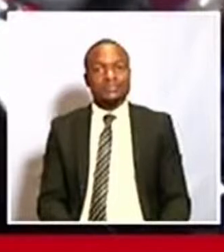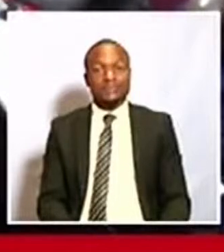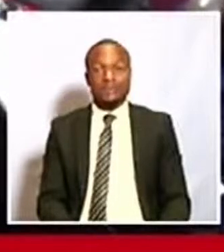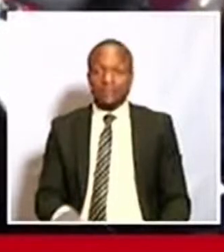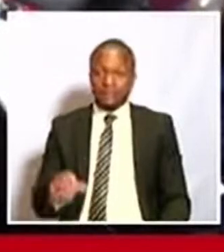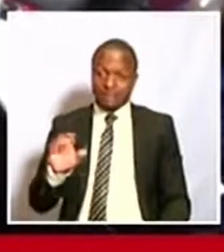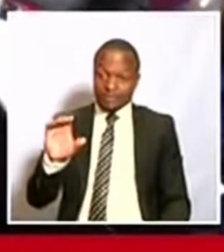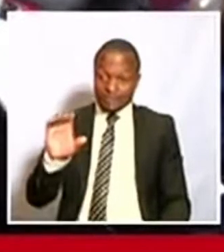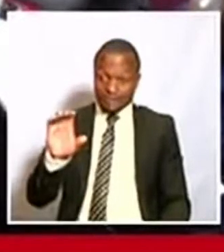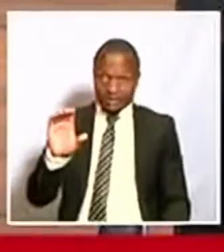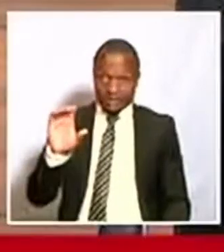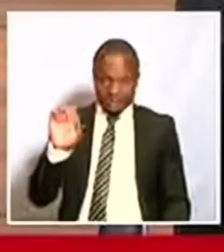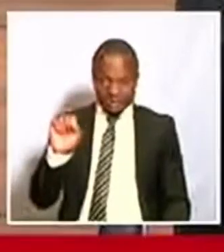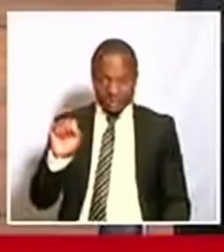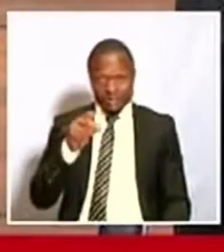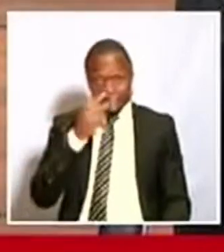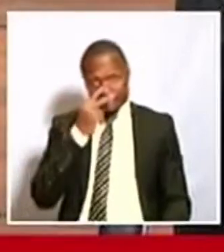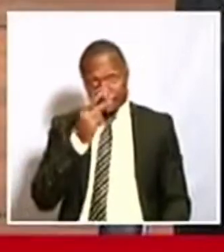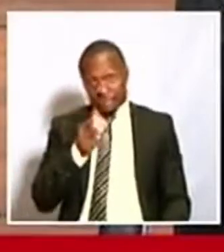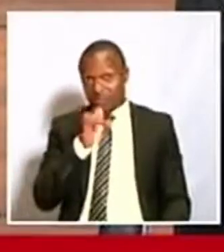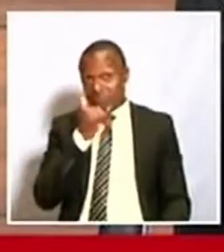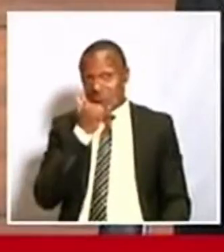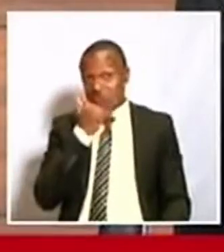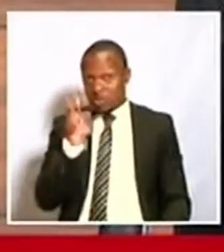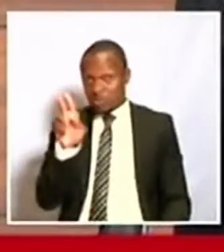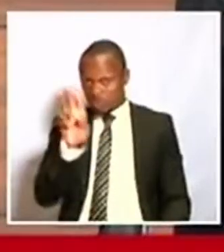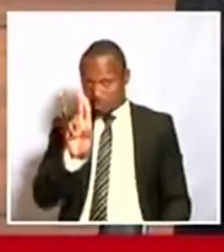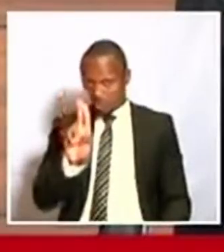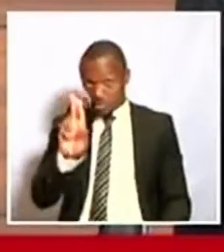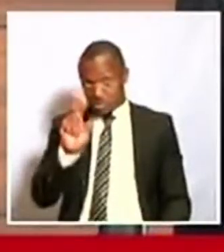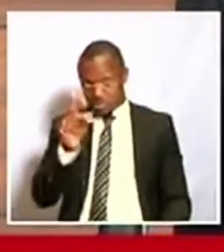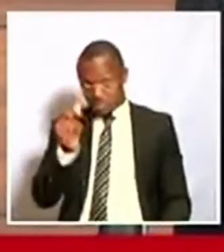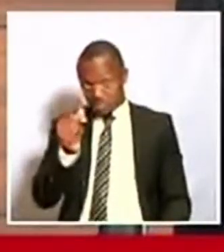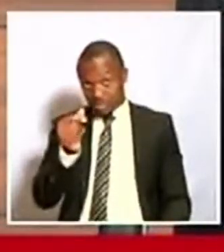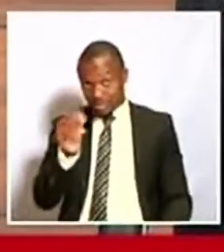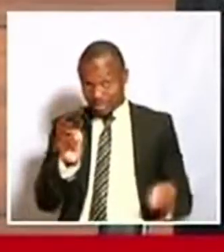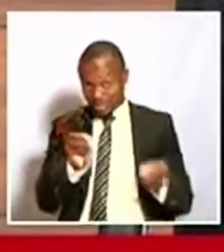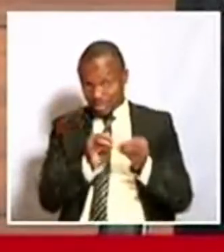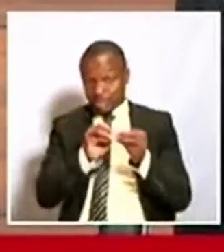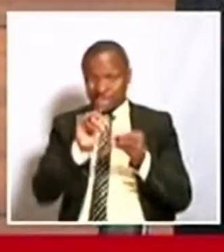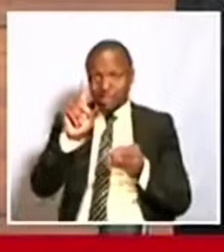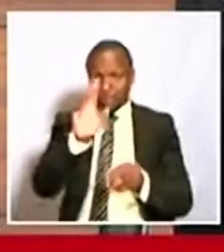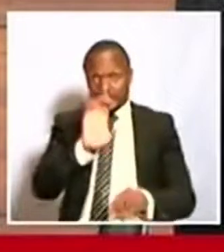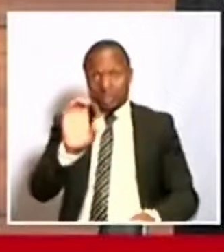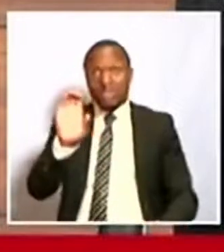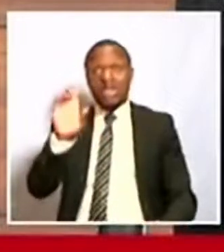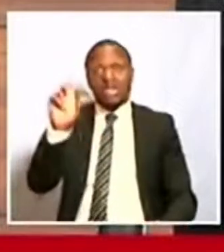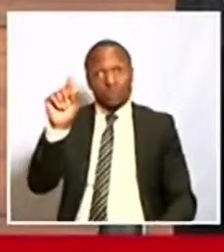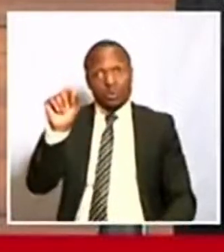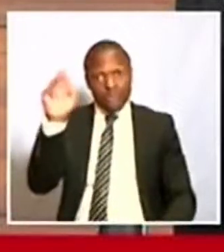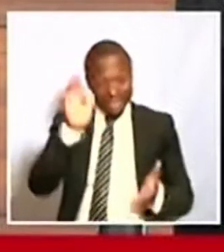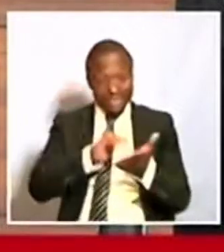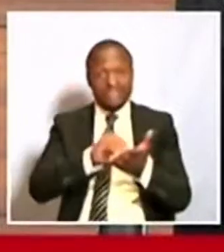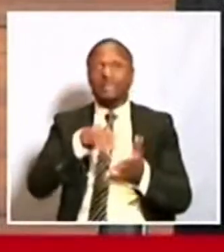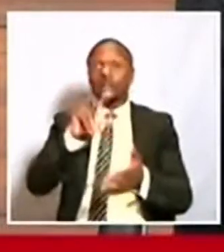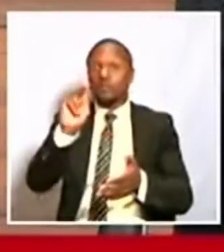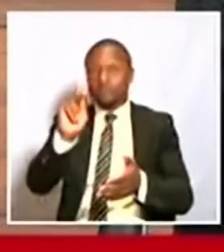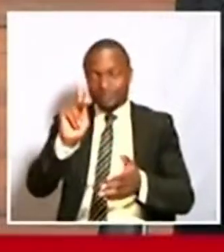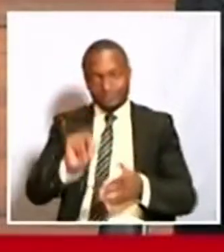Yes, there you can see the misapplication of funds amounting to 120,000